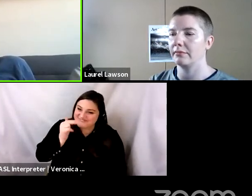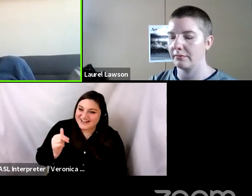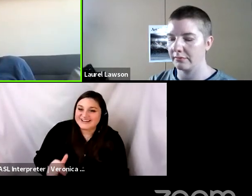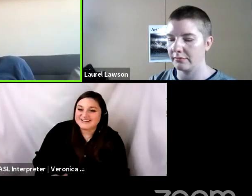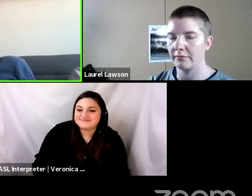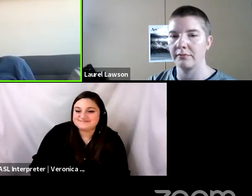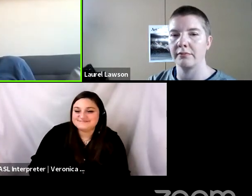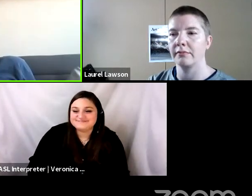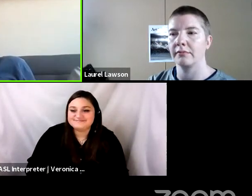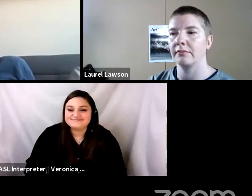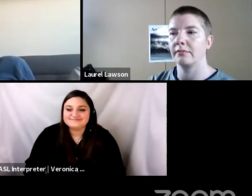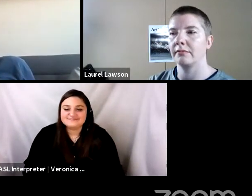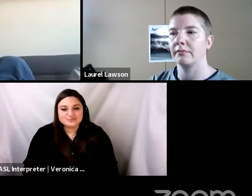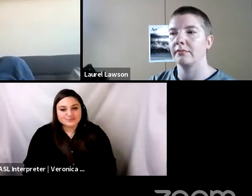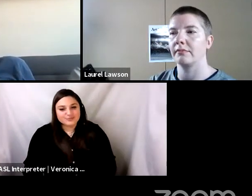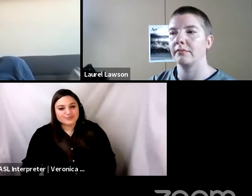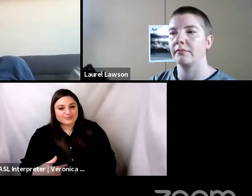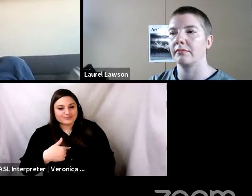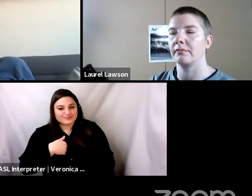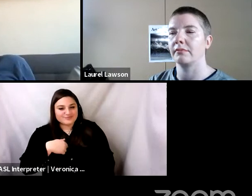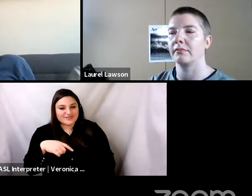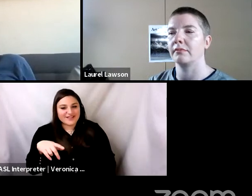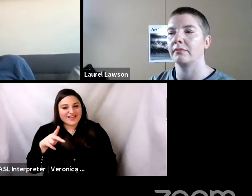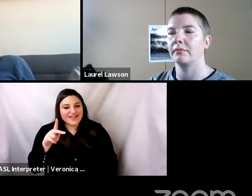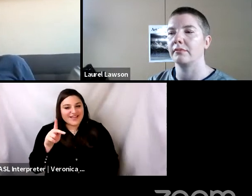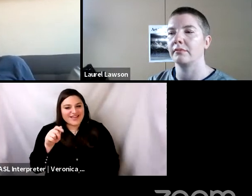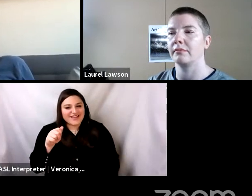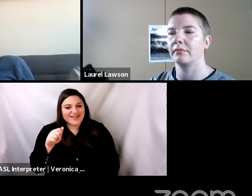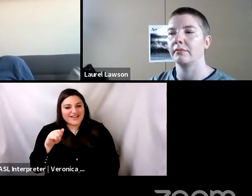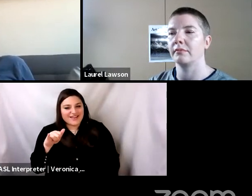This is Kayla speaking.